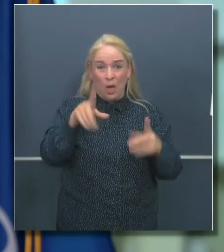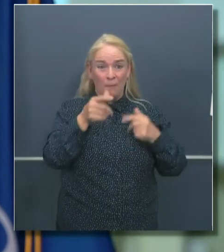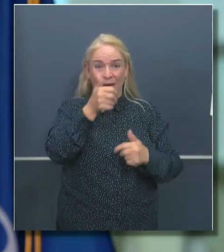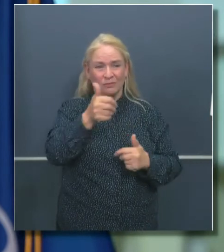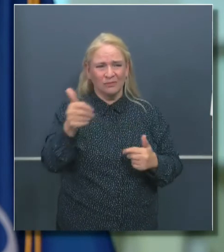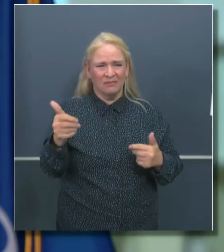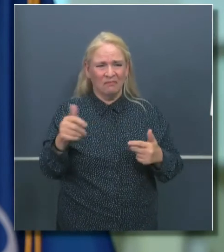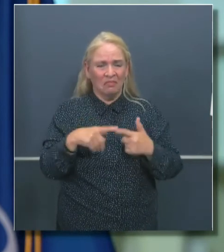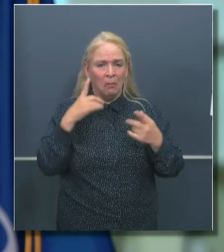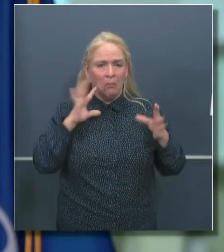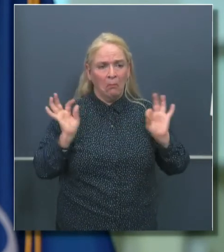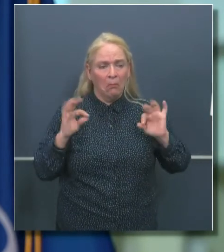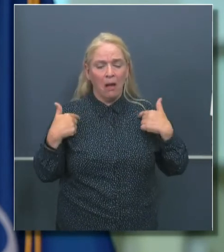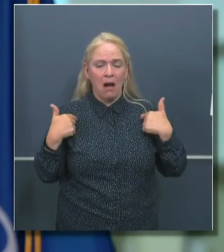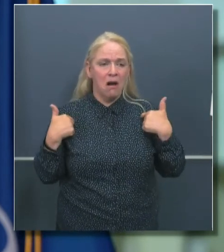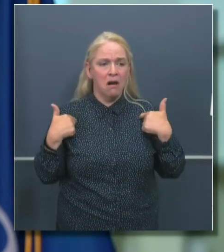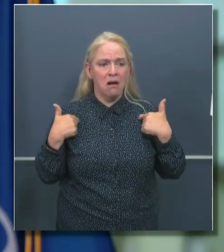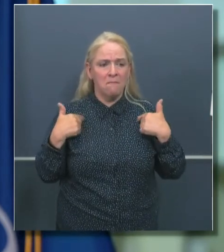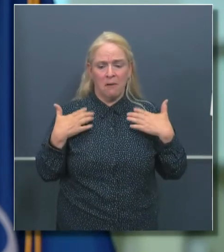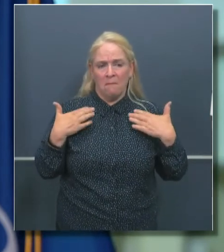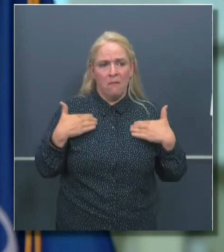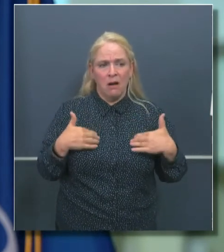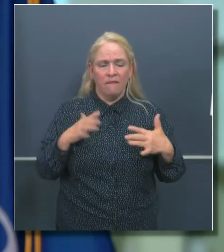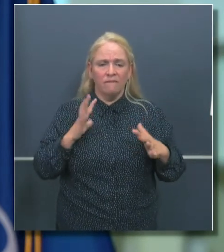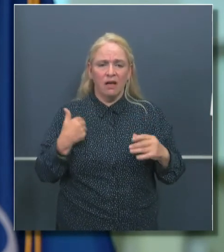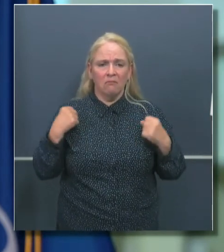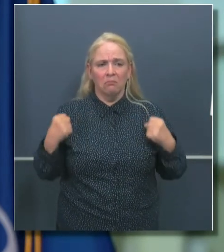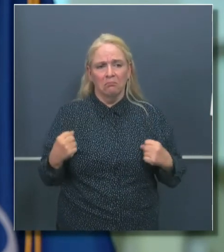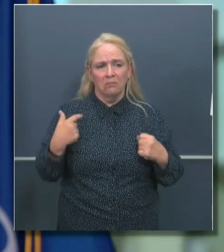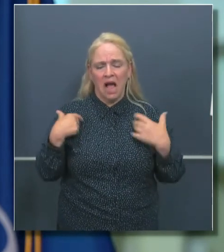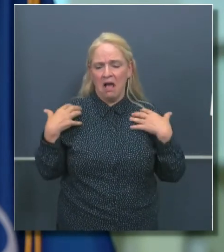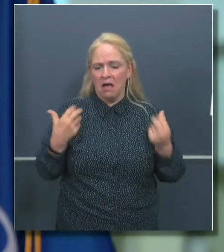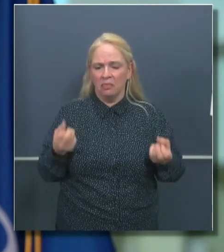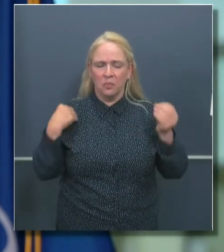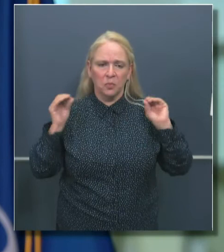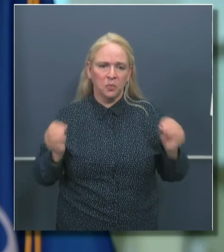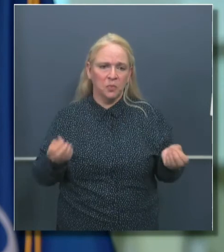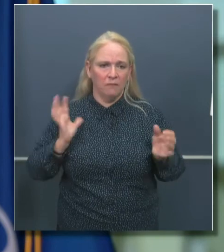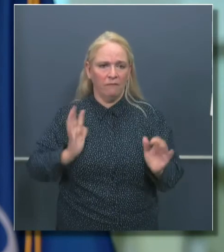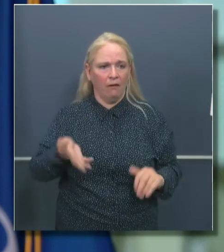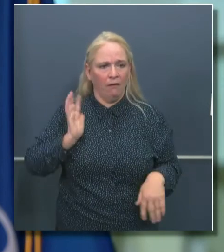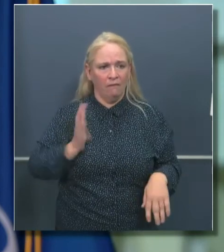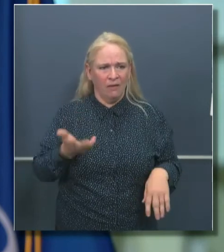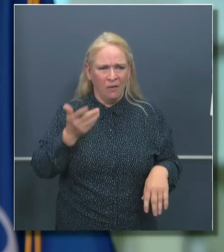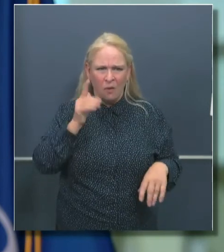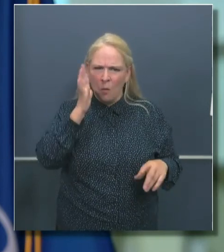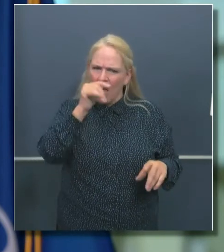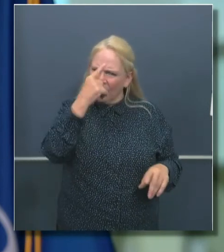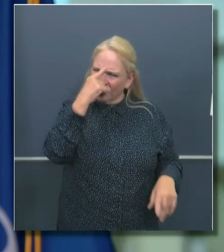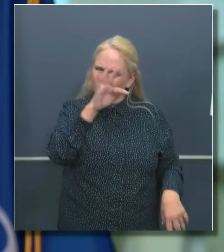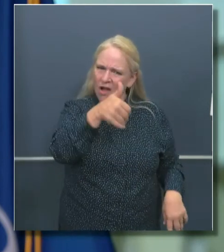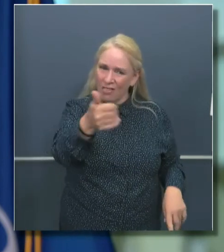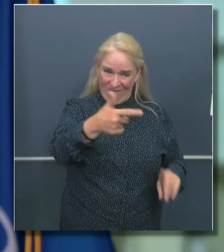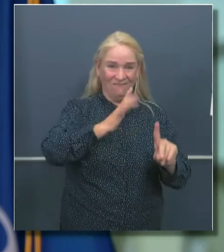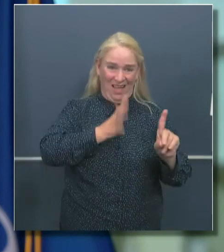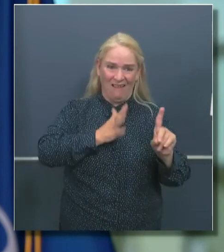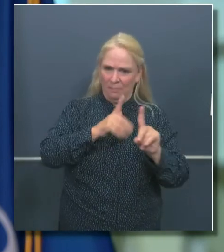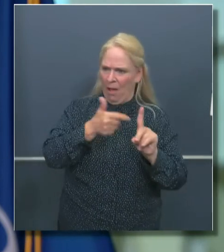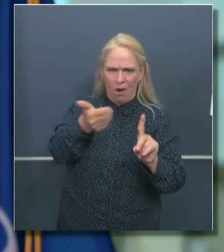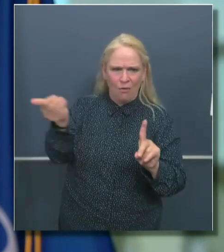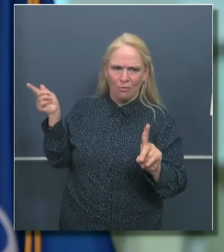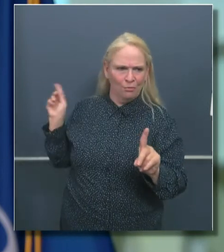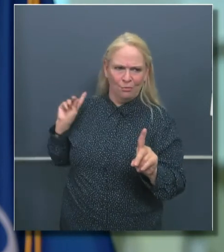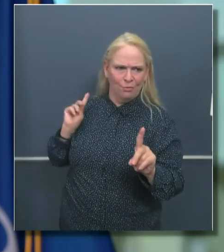immune from prospects of having any health risks, consider others. Consider that video we put out